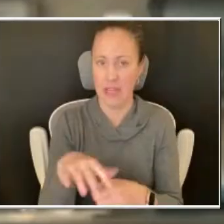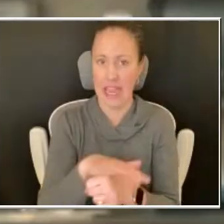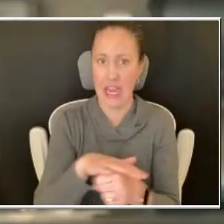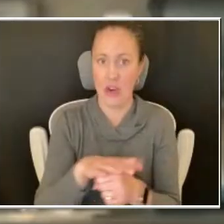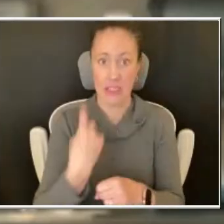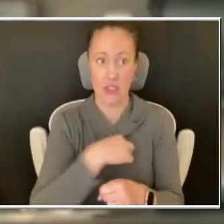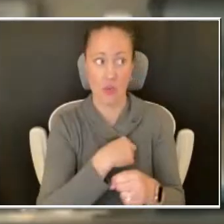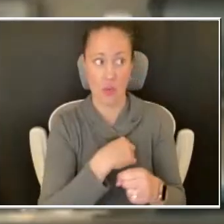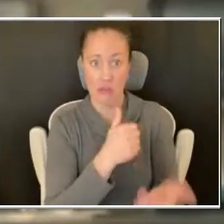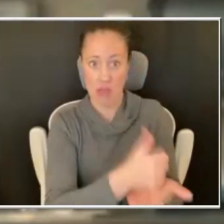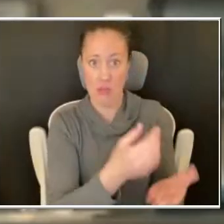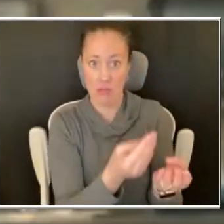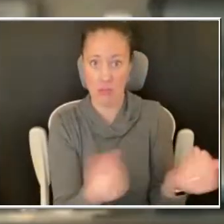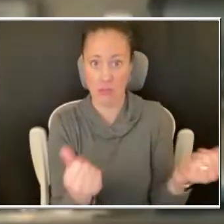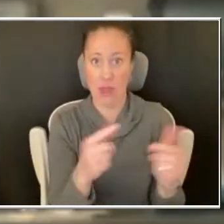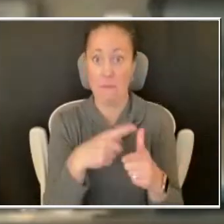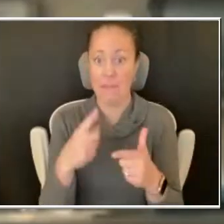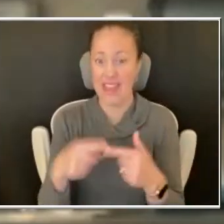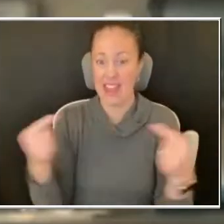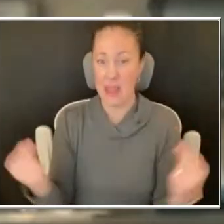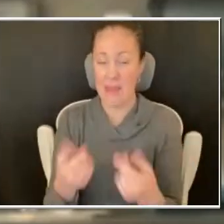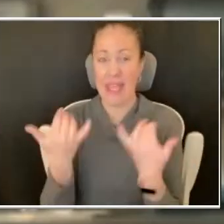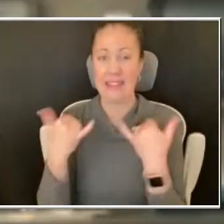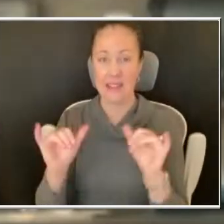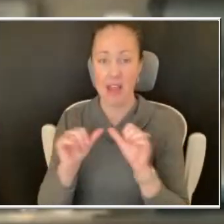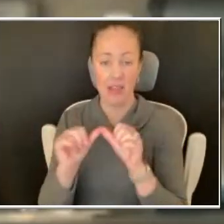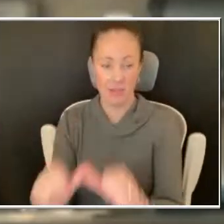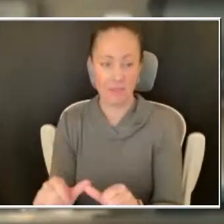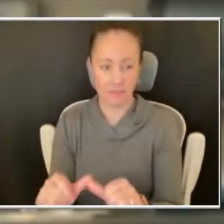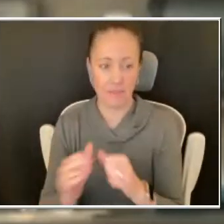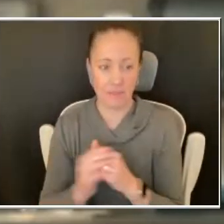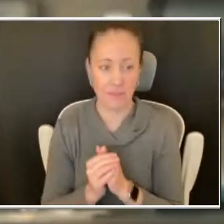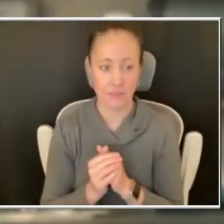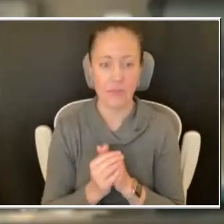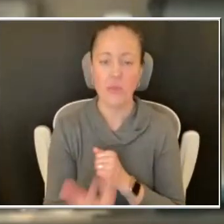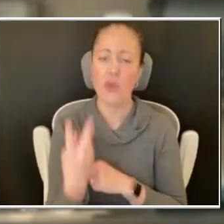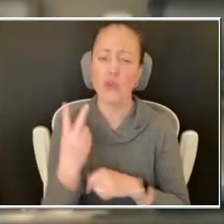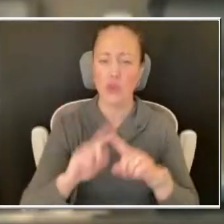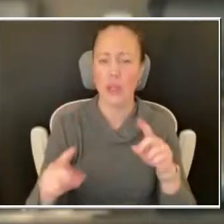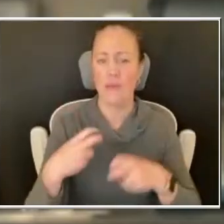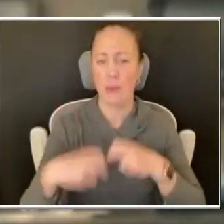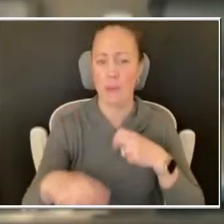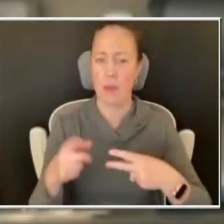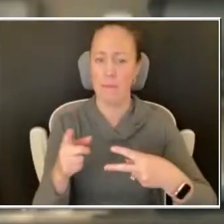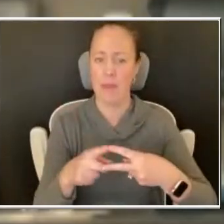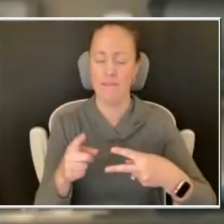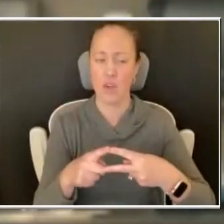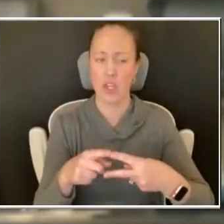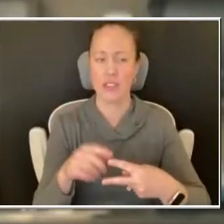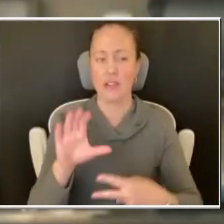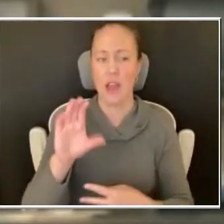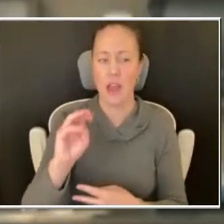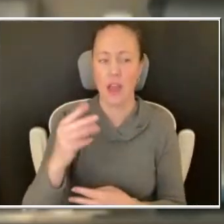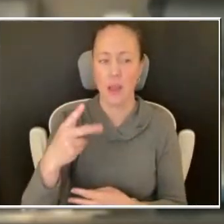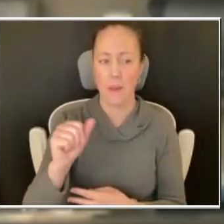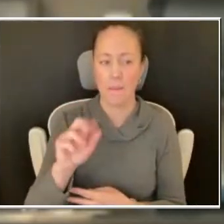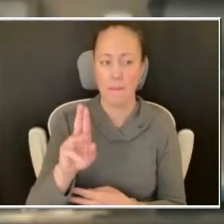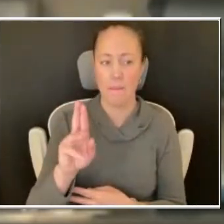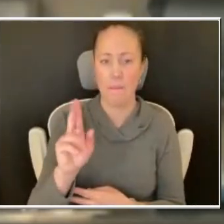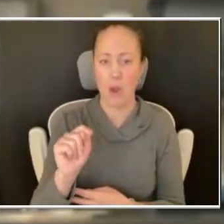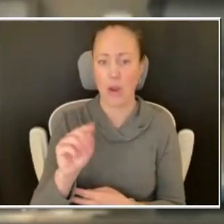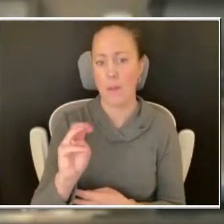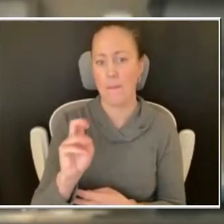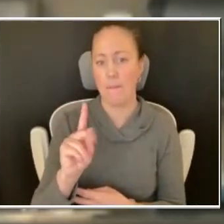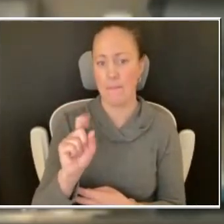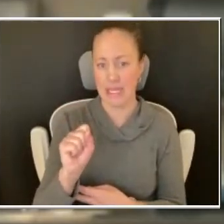she still was having pain in her legs, coming from two different issues. The first was her compartments, which is this kind of fascia around your muscle